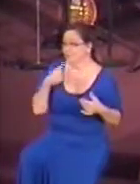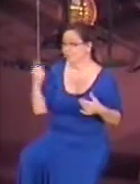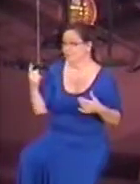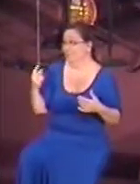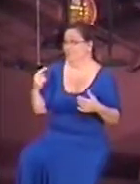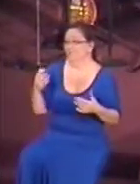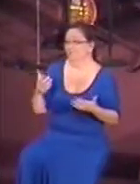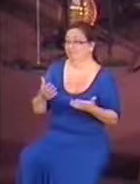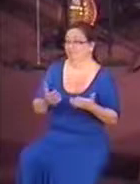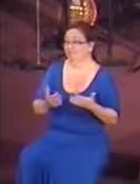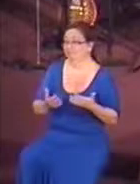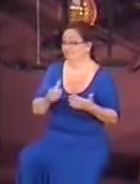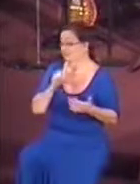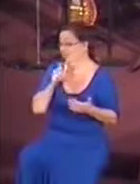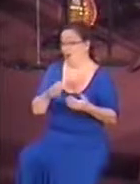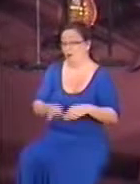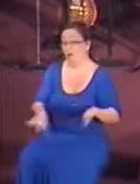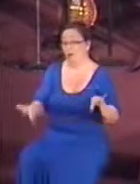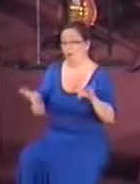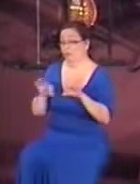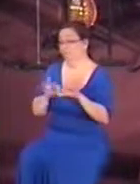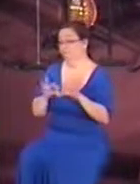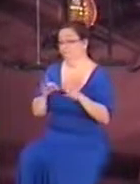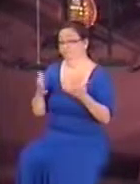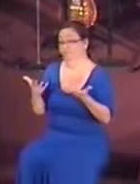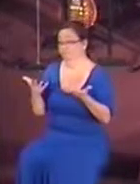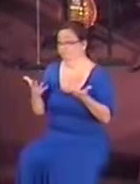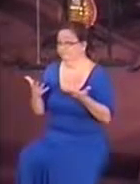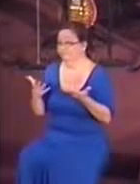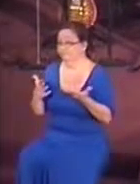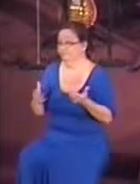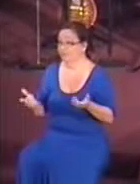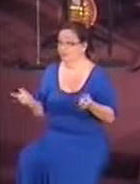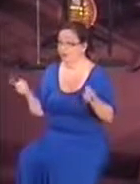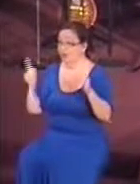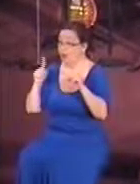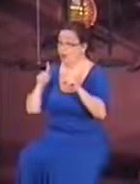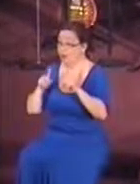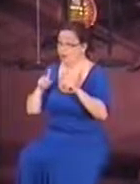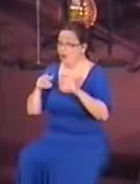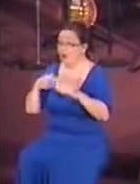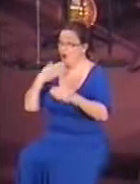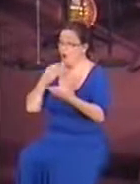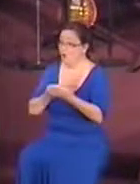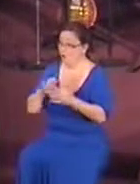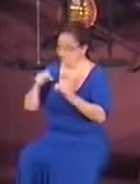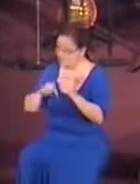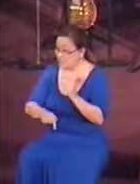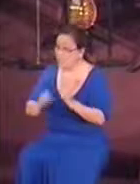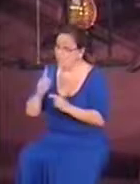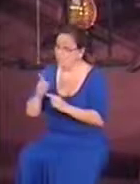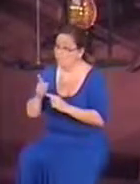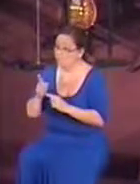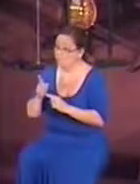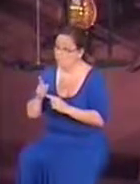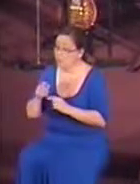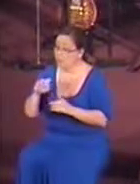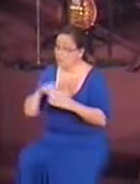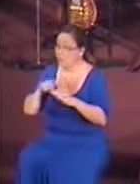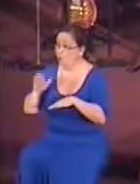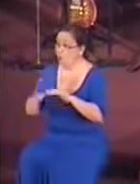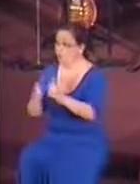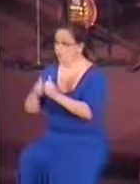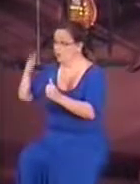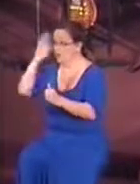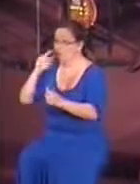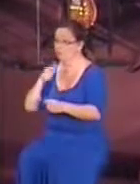guess it wasn't worth it after all. They reached such a deep moment in their walk with God that they